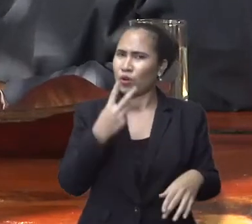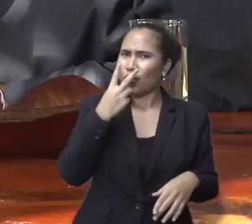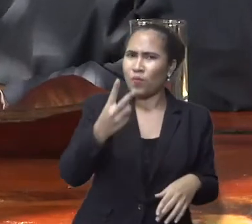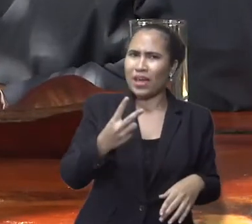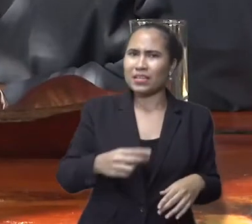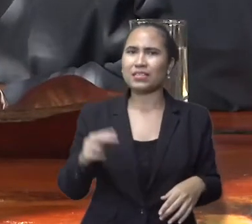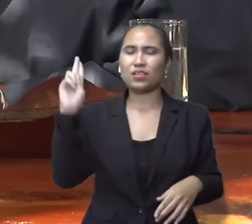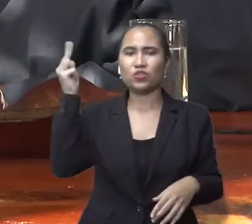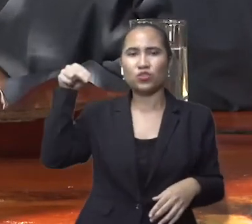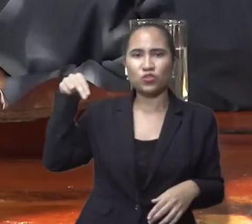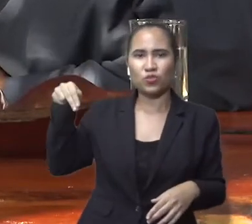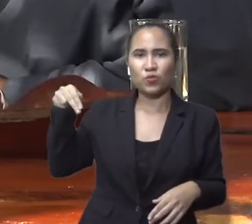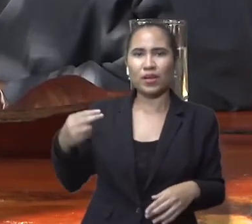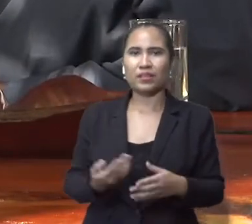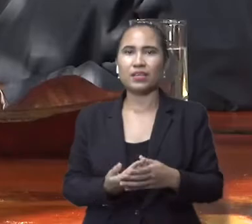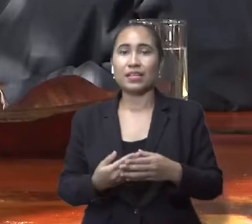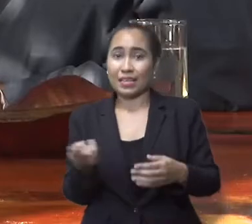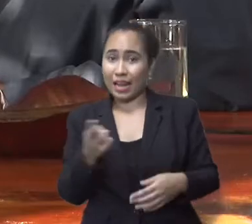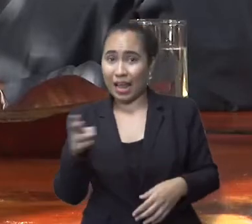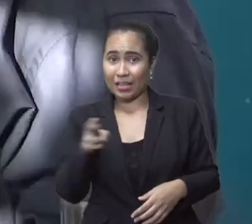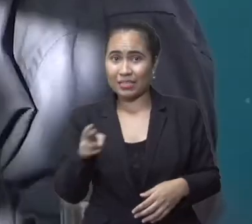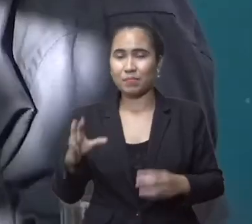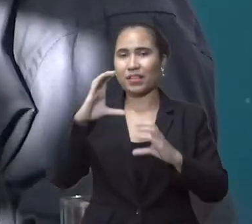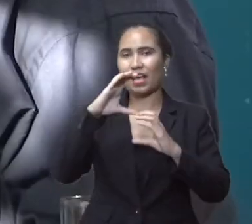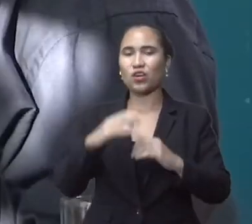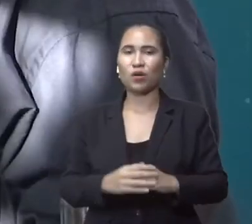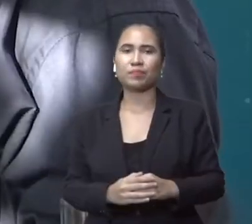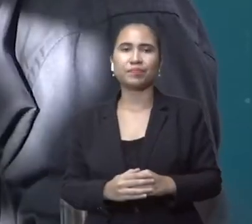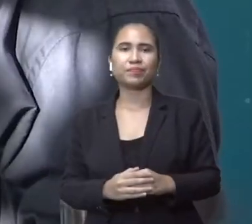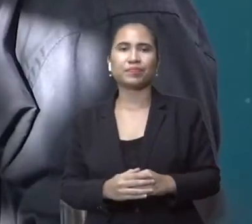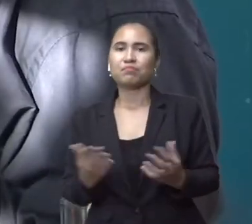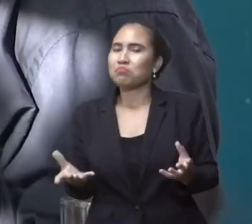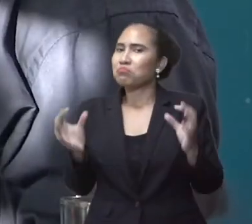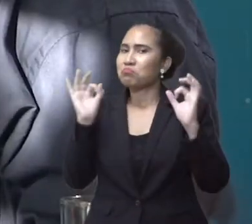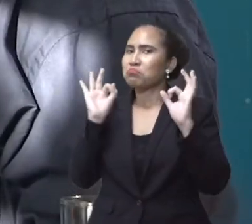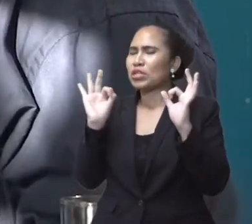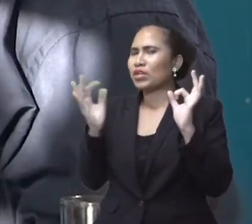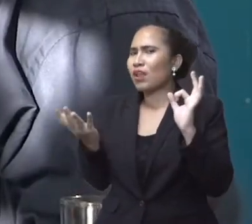UN attaches to the relationship with CARICOM. Are there any particular